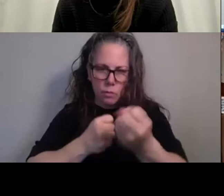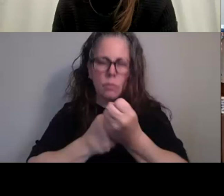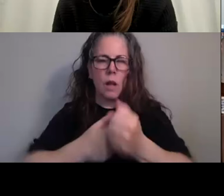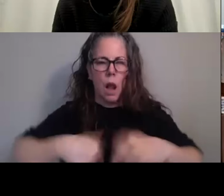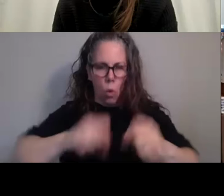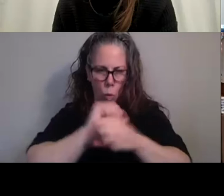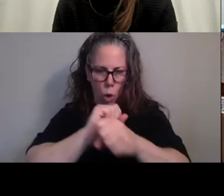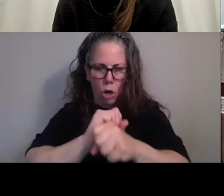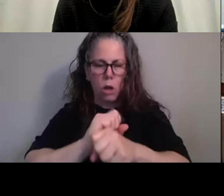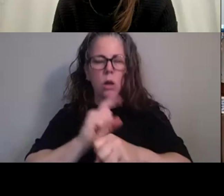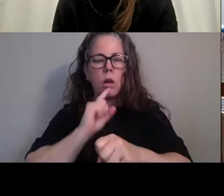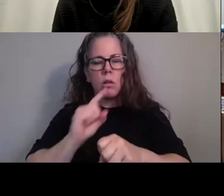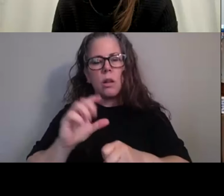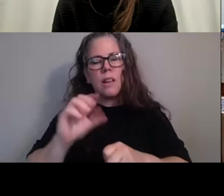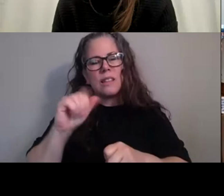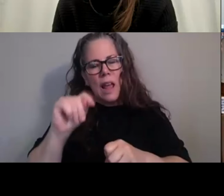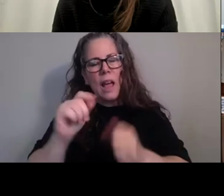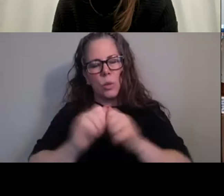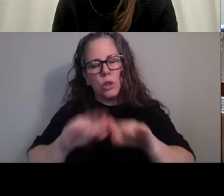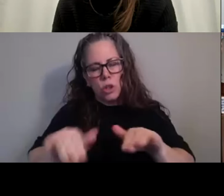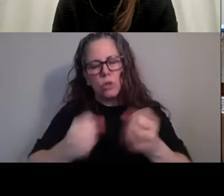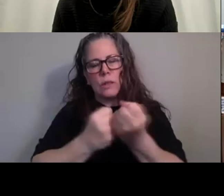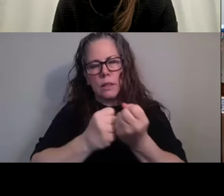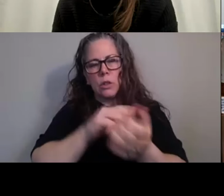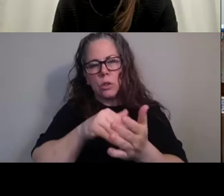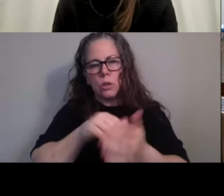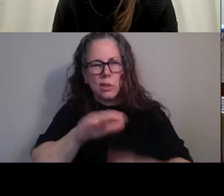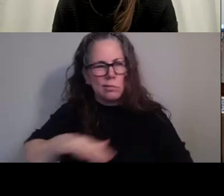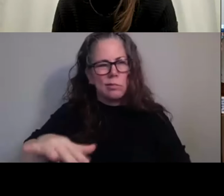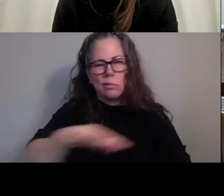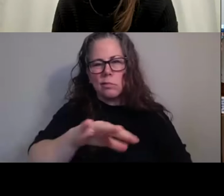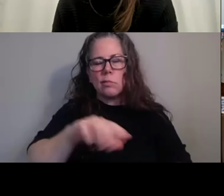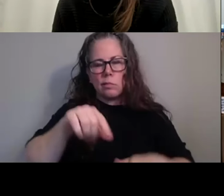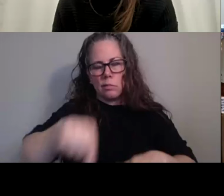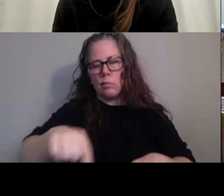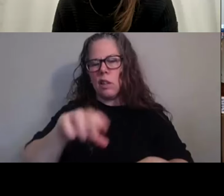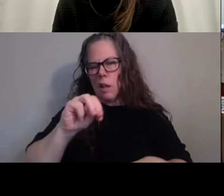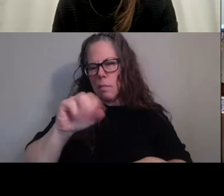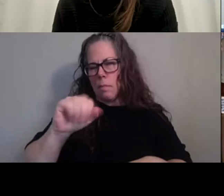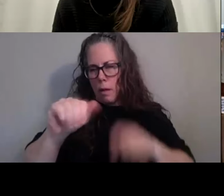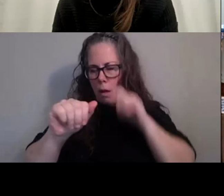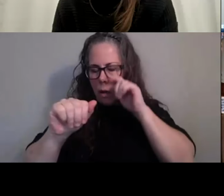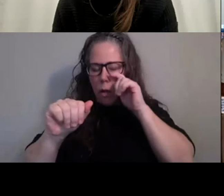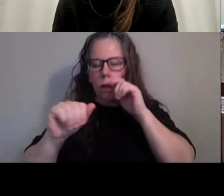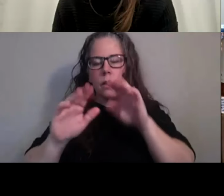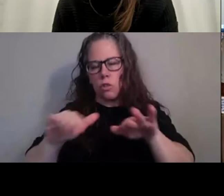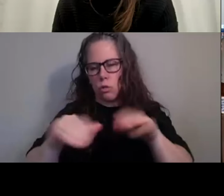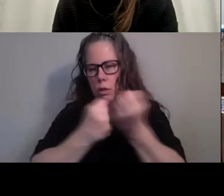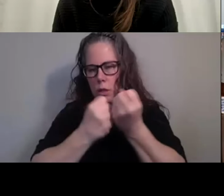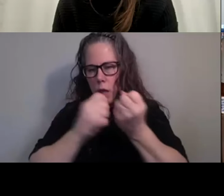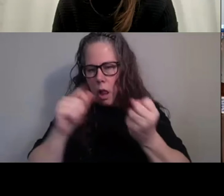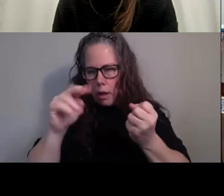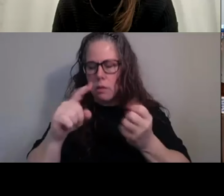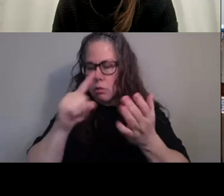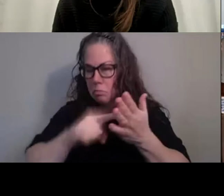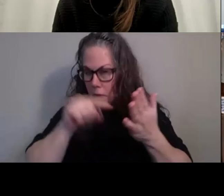work. So it's an act relative to children's advocacy centers in the Massachusetts Children's Alliance. And we would love for you to look into